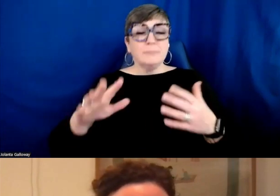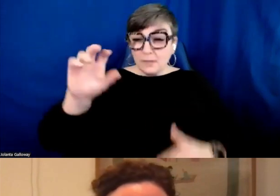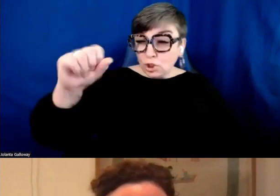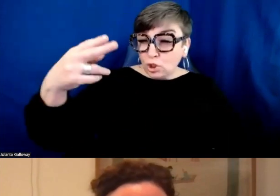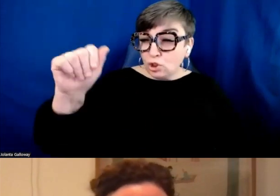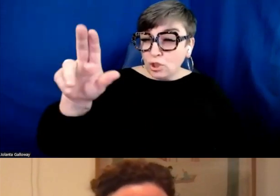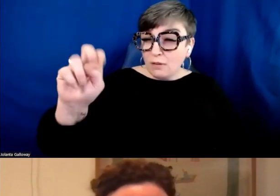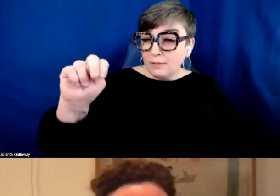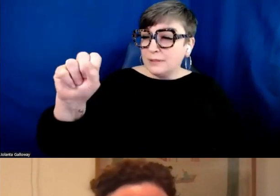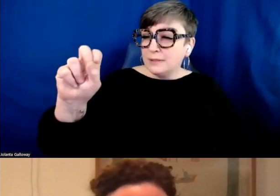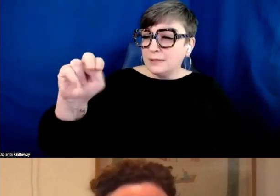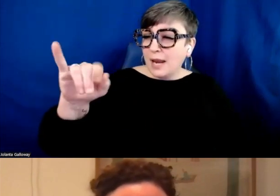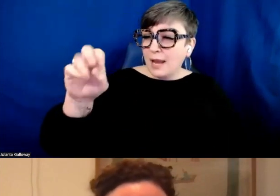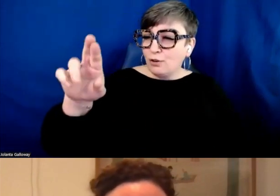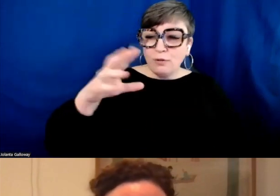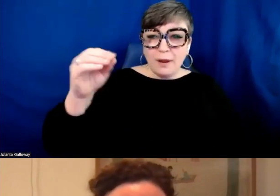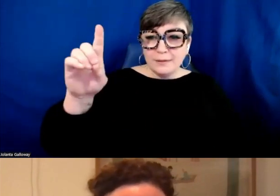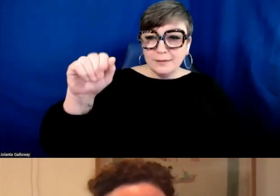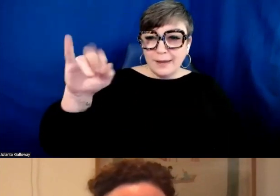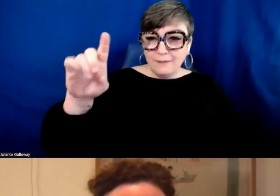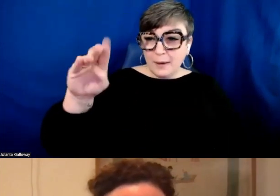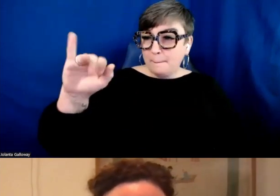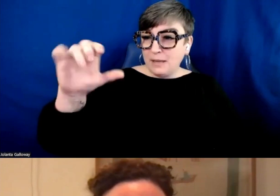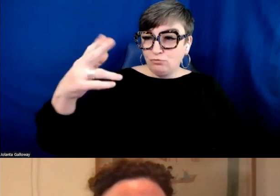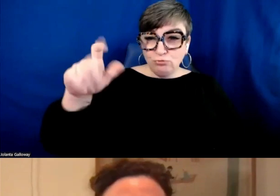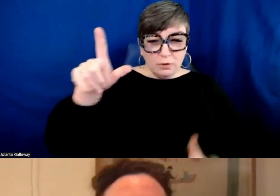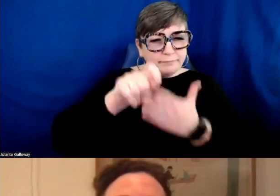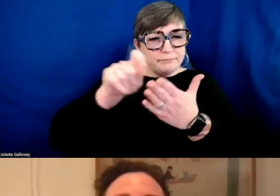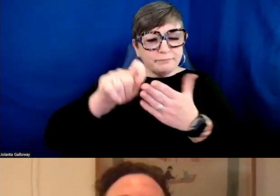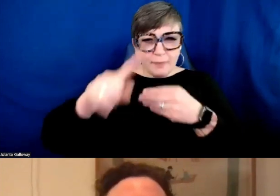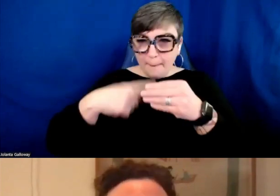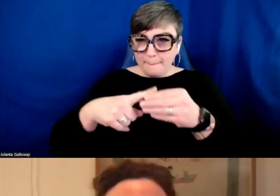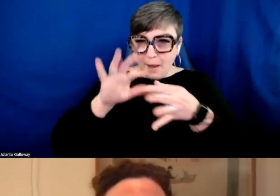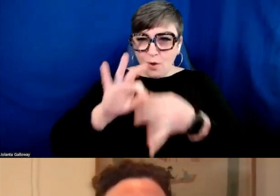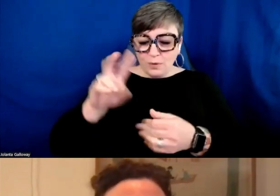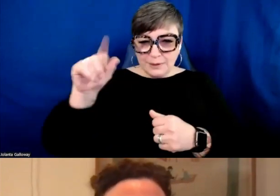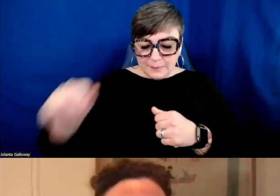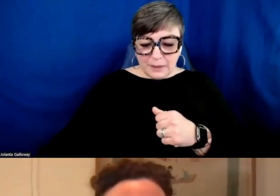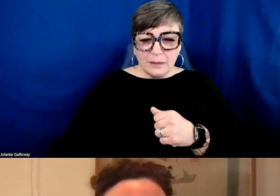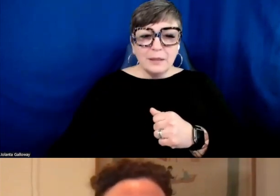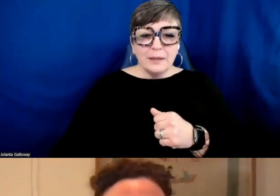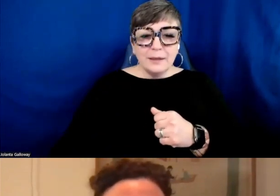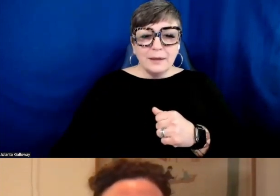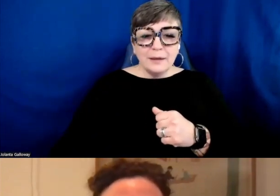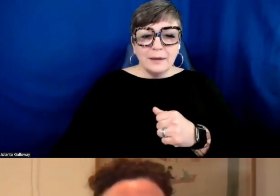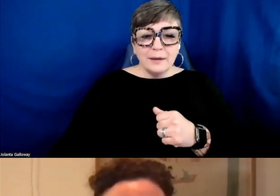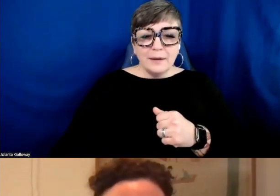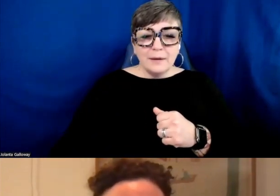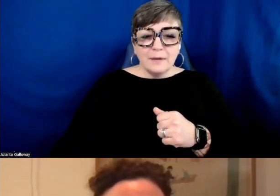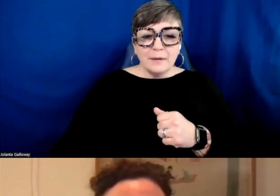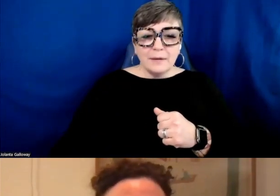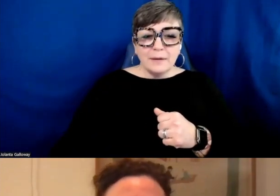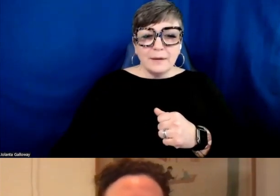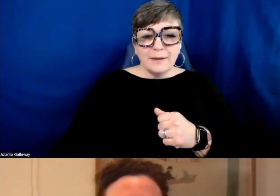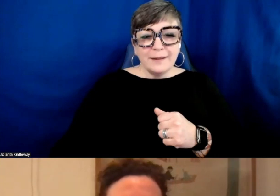and David Mitchell have written about with regard to disability as well, that it's, it's not always a case of something that's hidden,